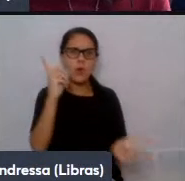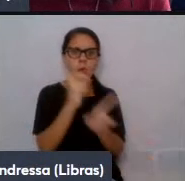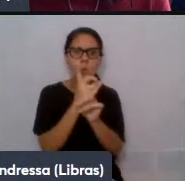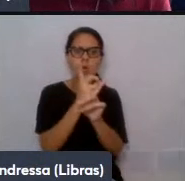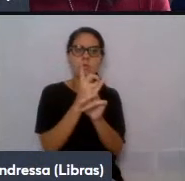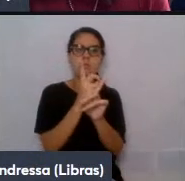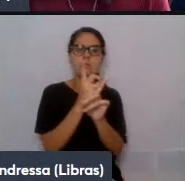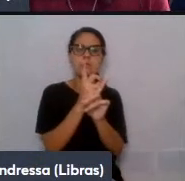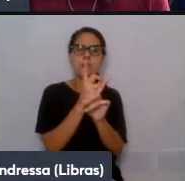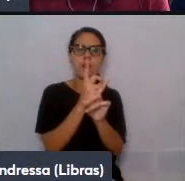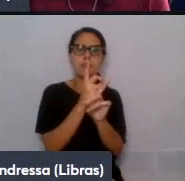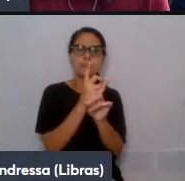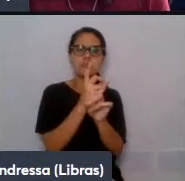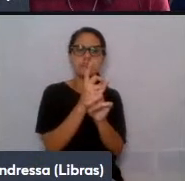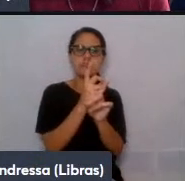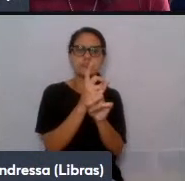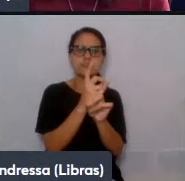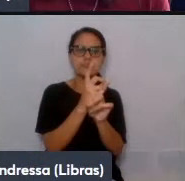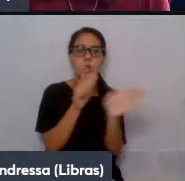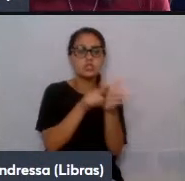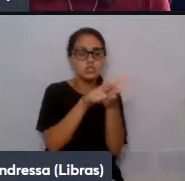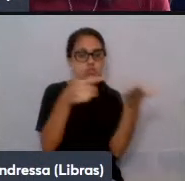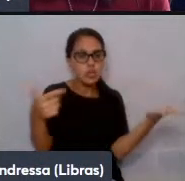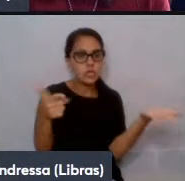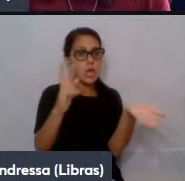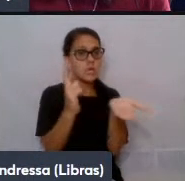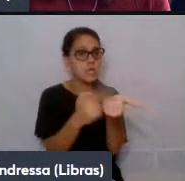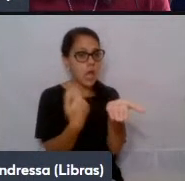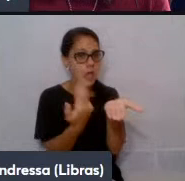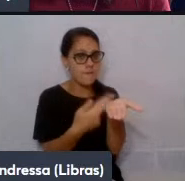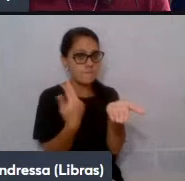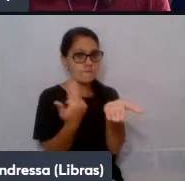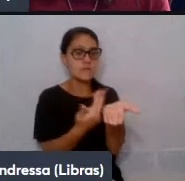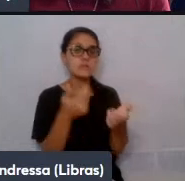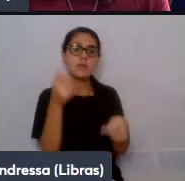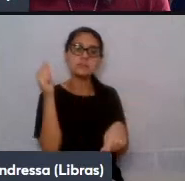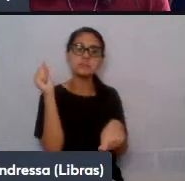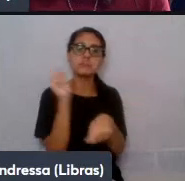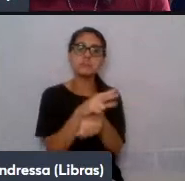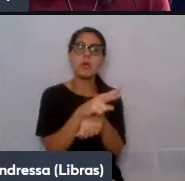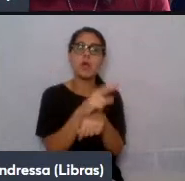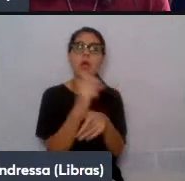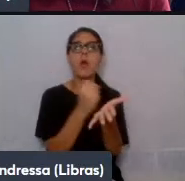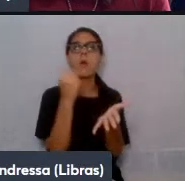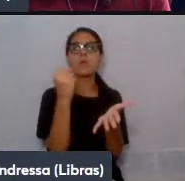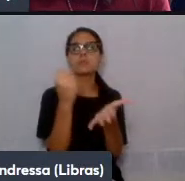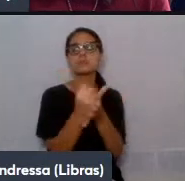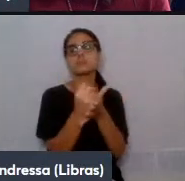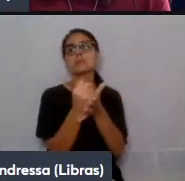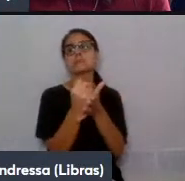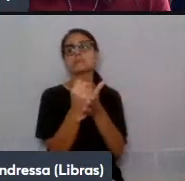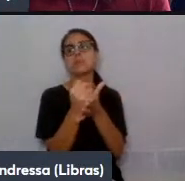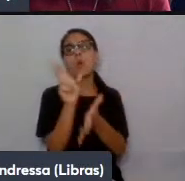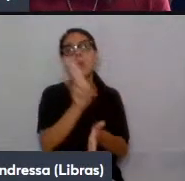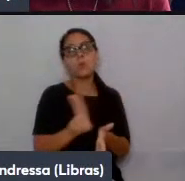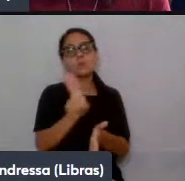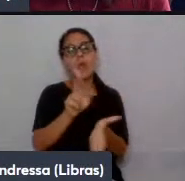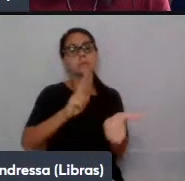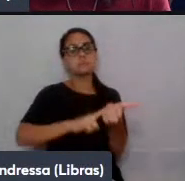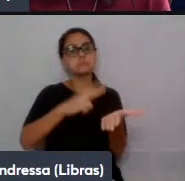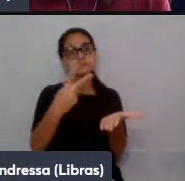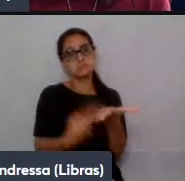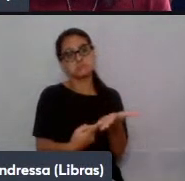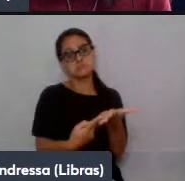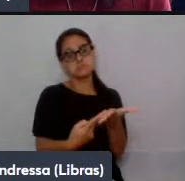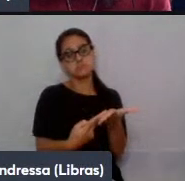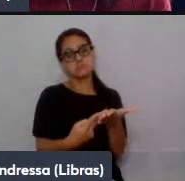empregando esses recursos e tem essas abordagens e tenham os recursos para fazê-lo.